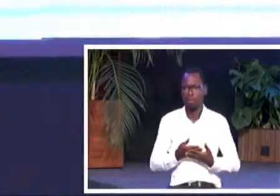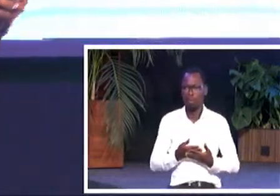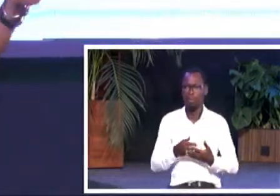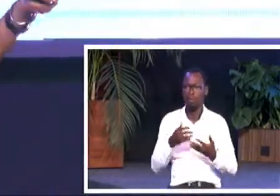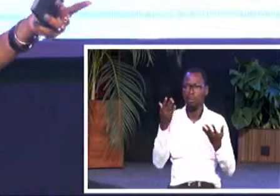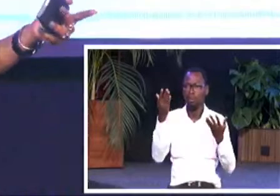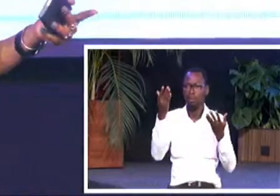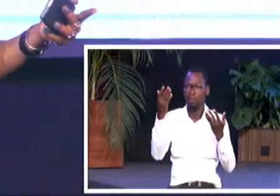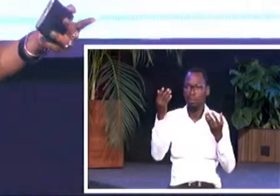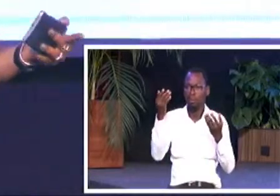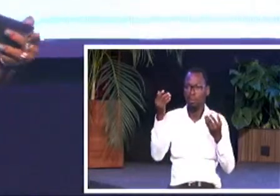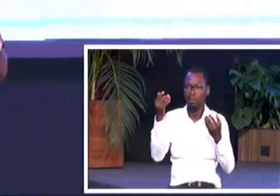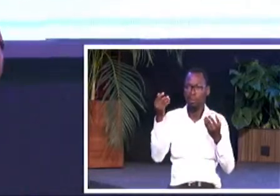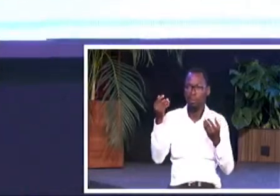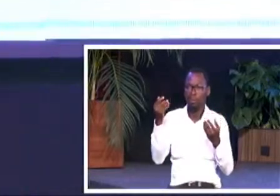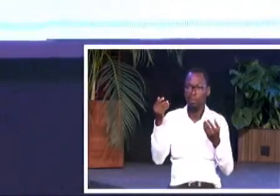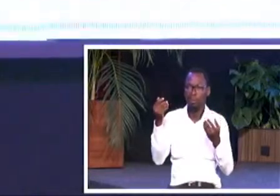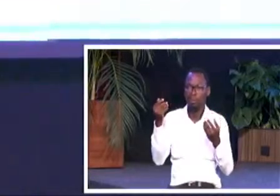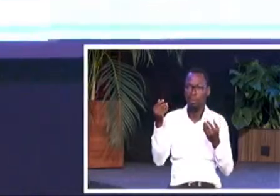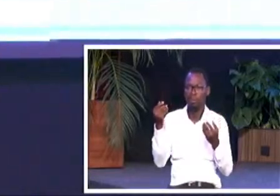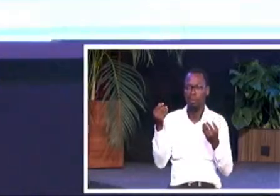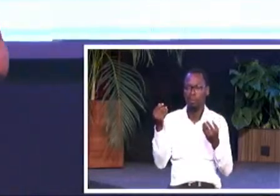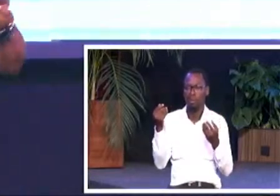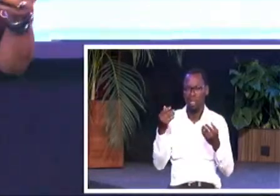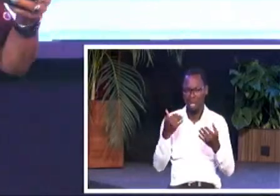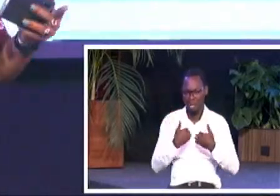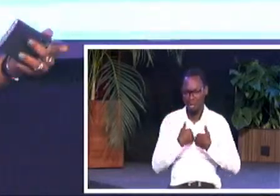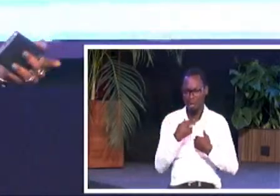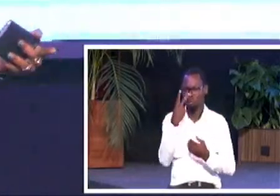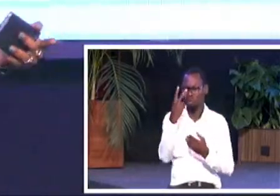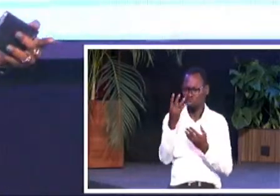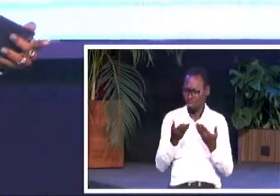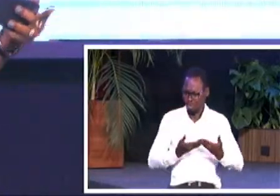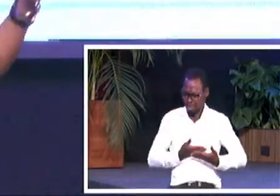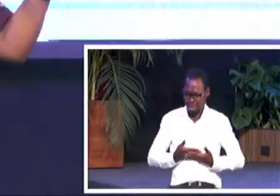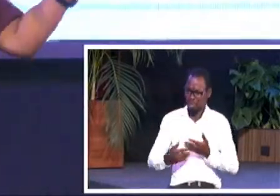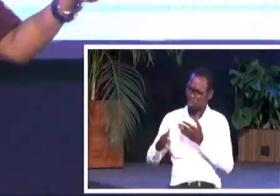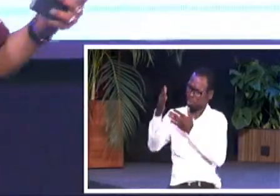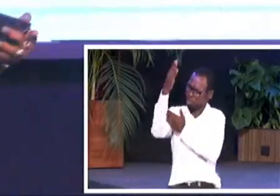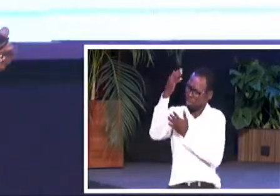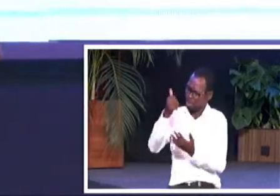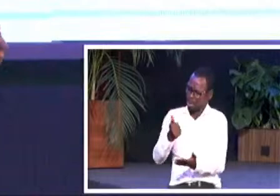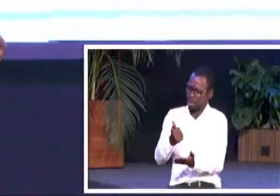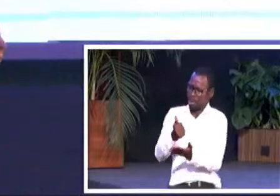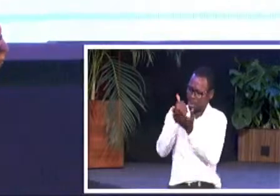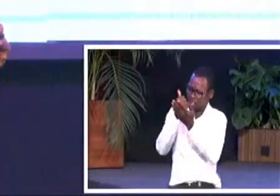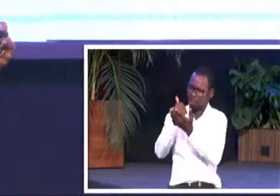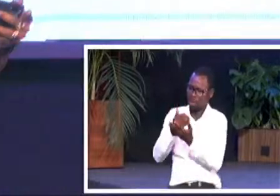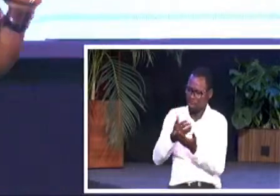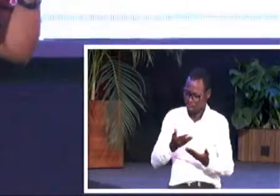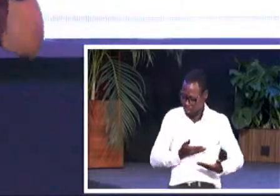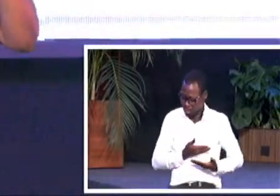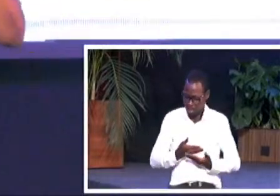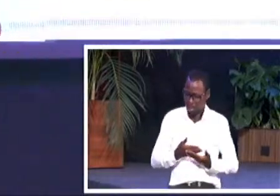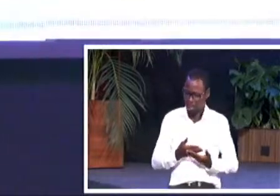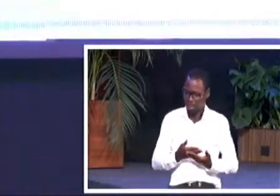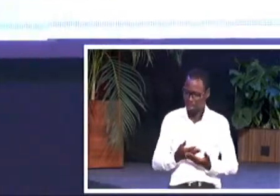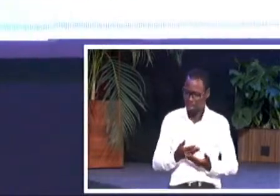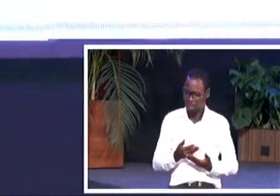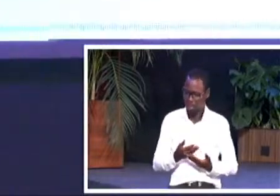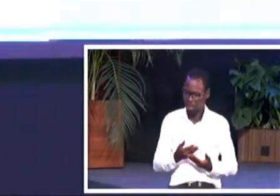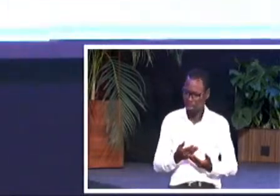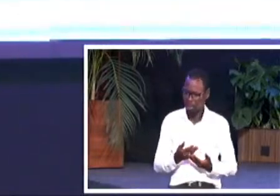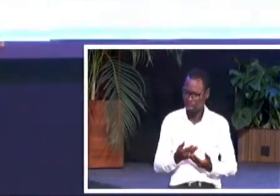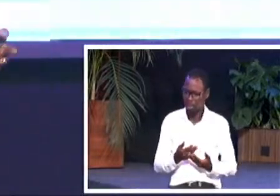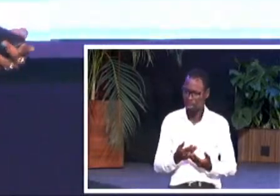prayed. I said, God, I have these two babies. Help me look after them. I don't want to go and knock